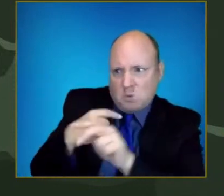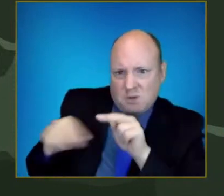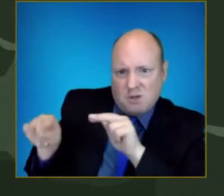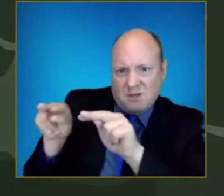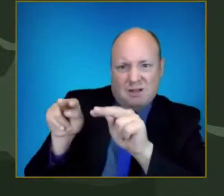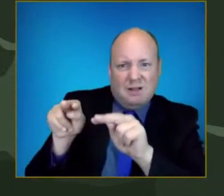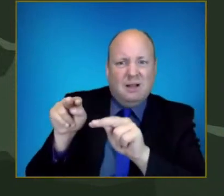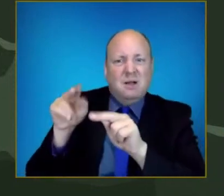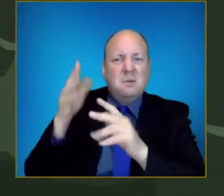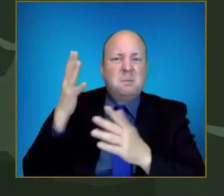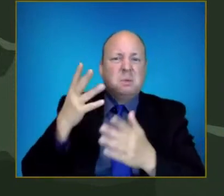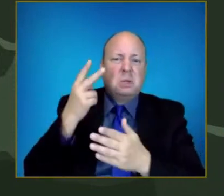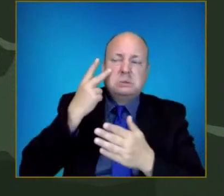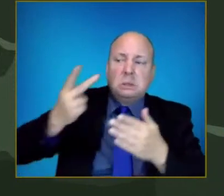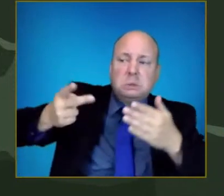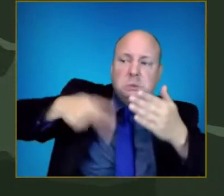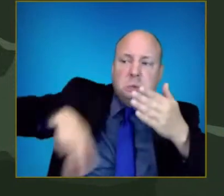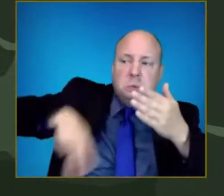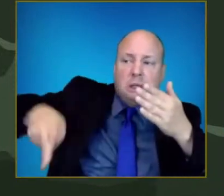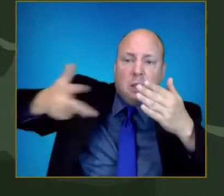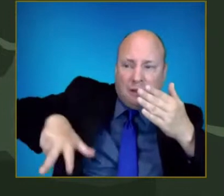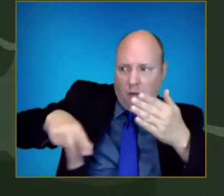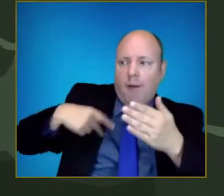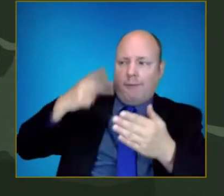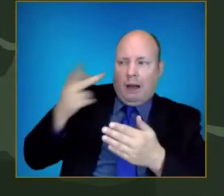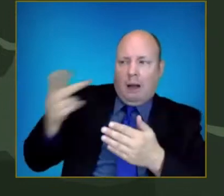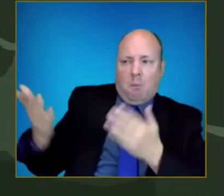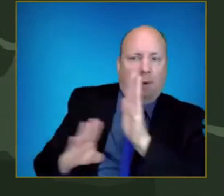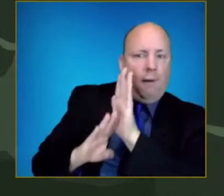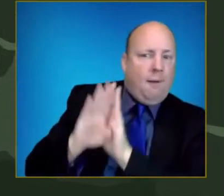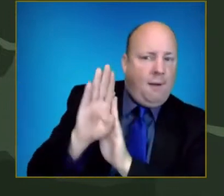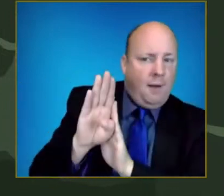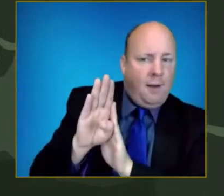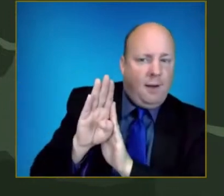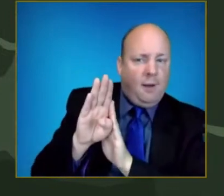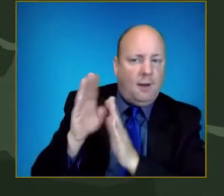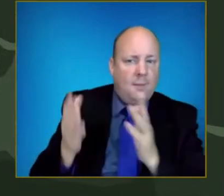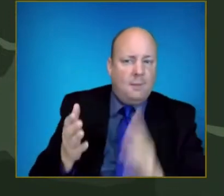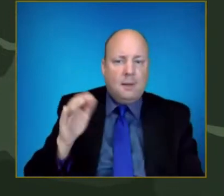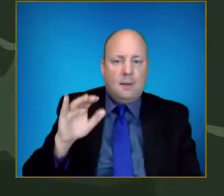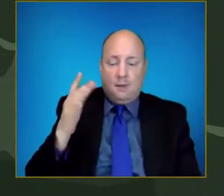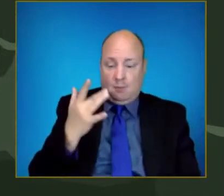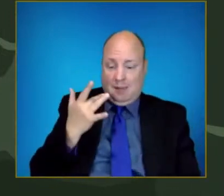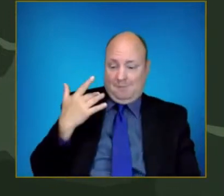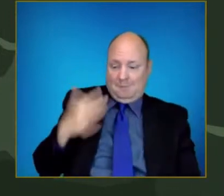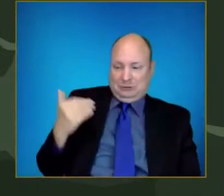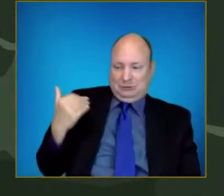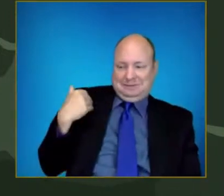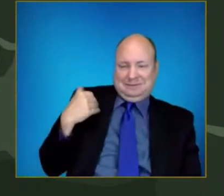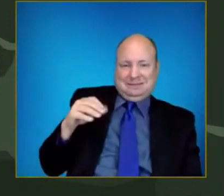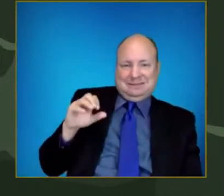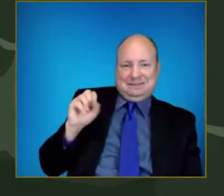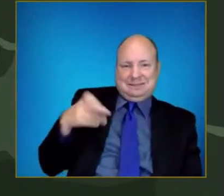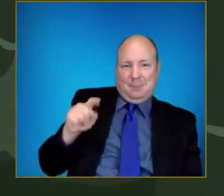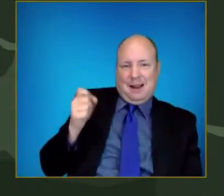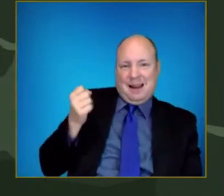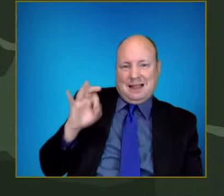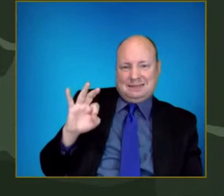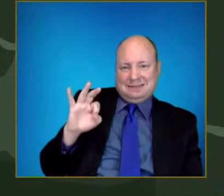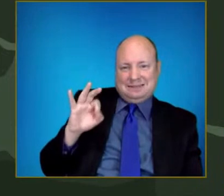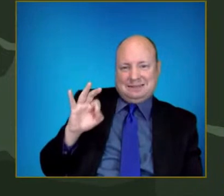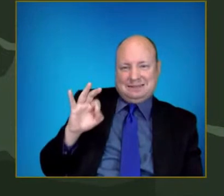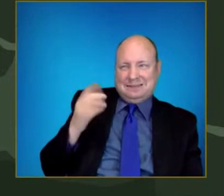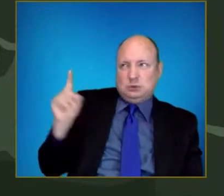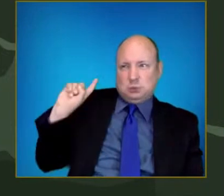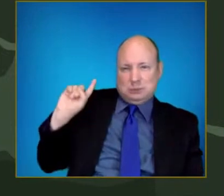my recollection, ended September 19th. So I am very, very concerned. We know that our